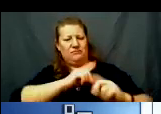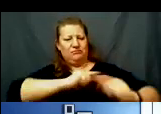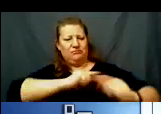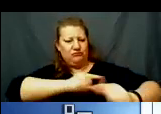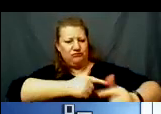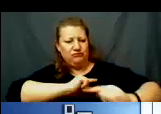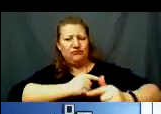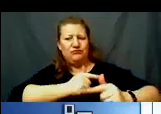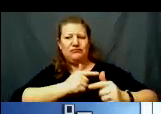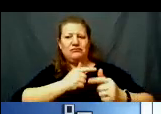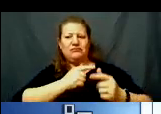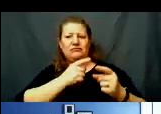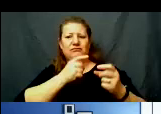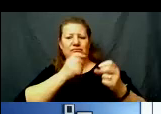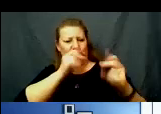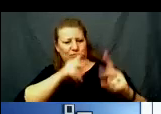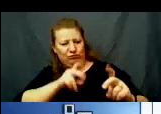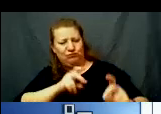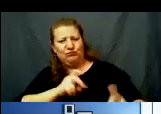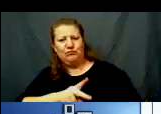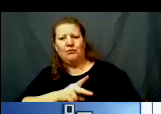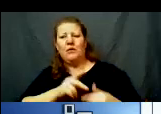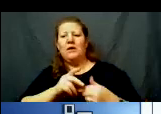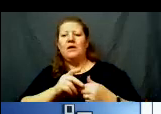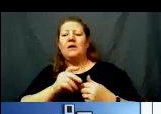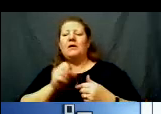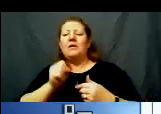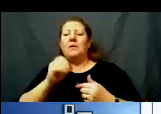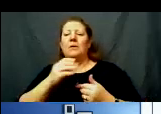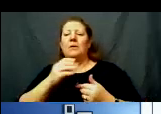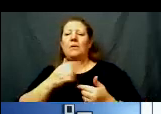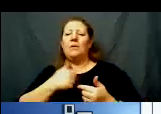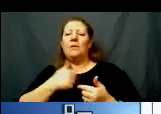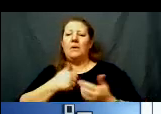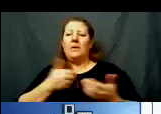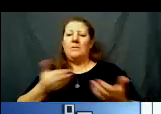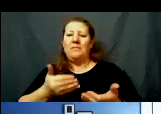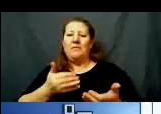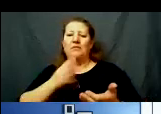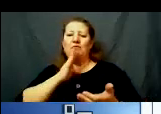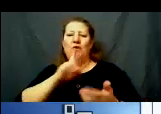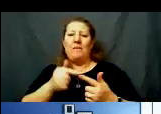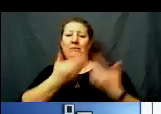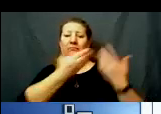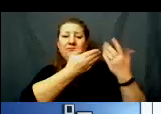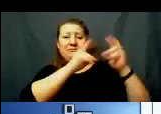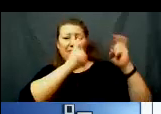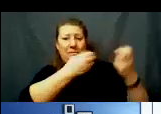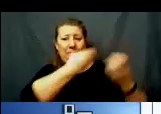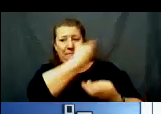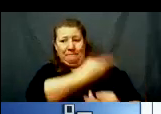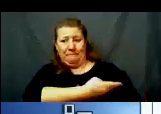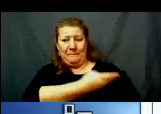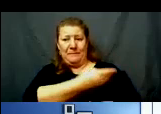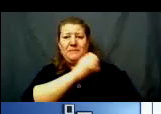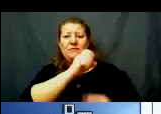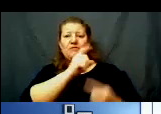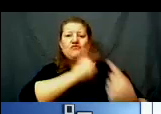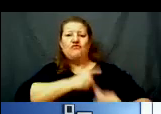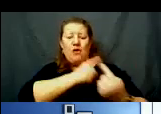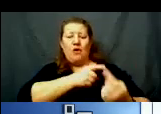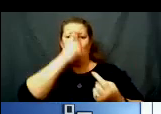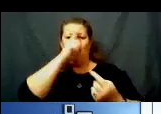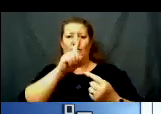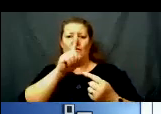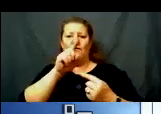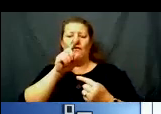and consent. So I am here to talk about struggles for racial and environmental justice in America's prisons and jails.